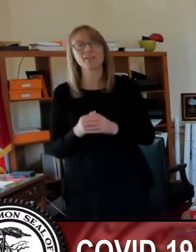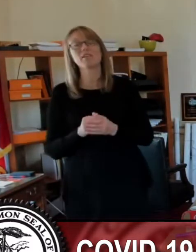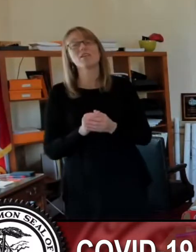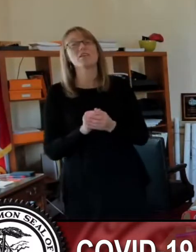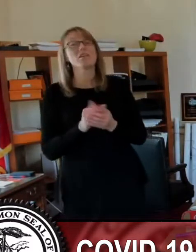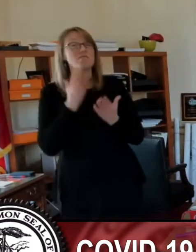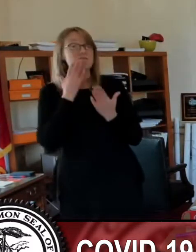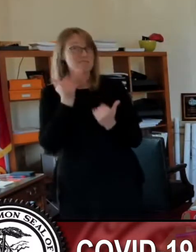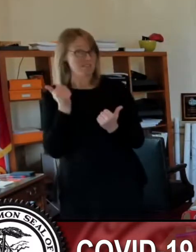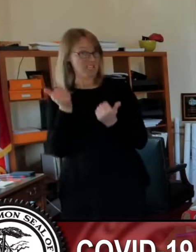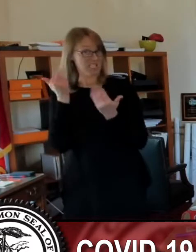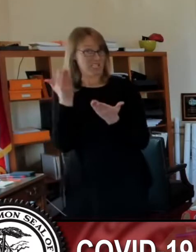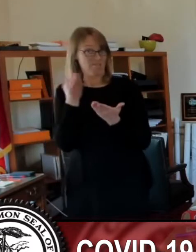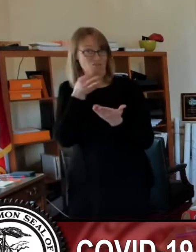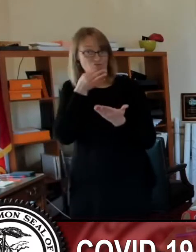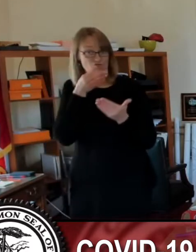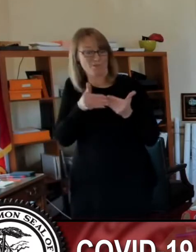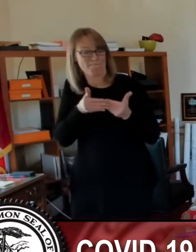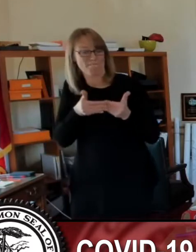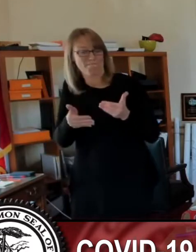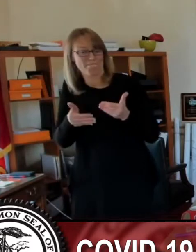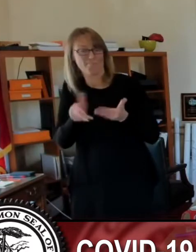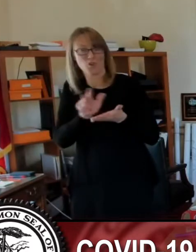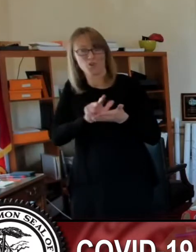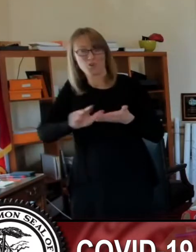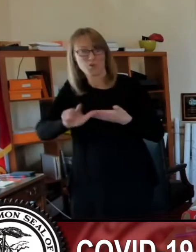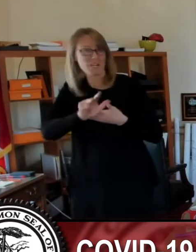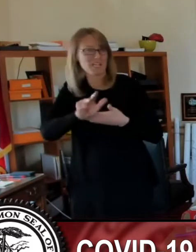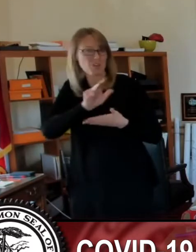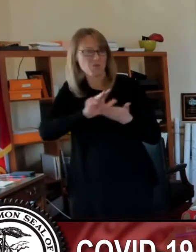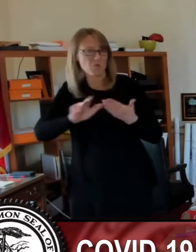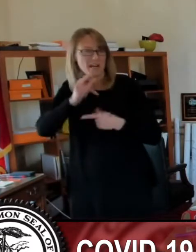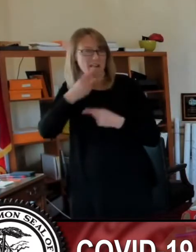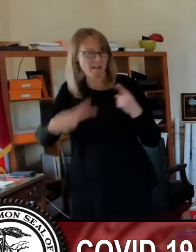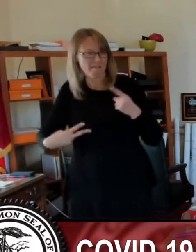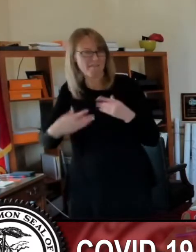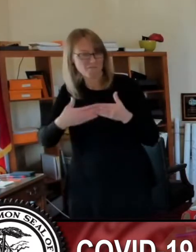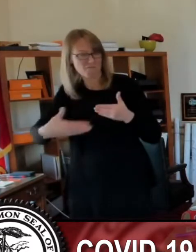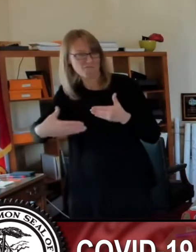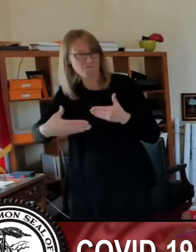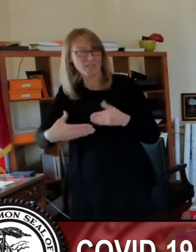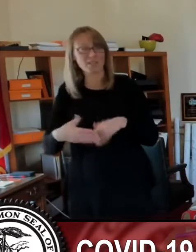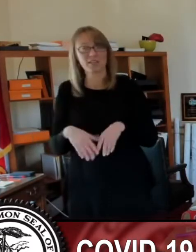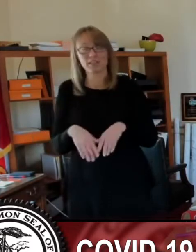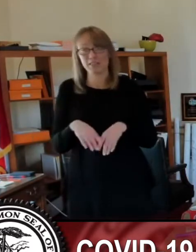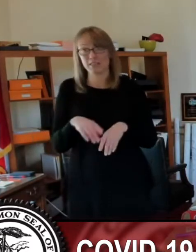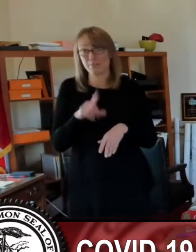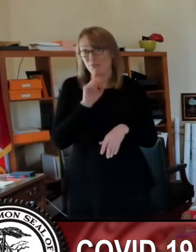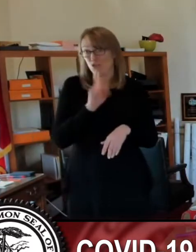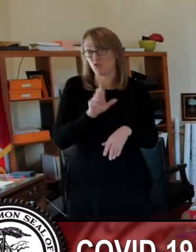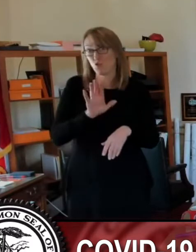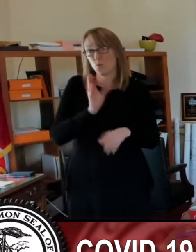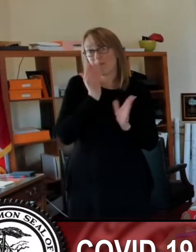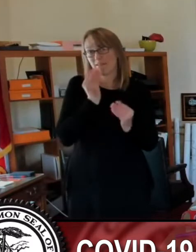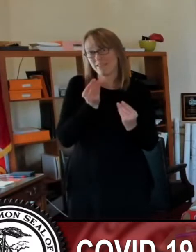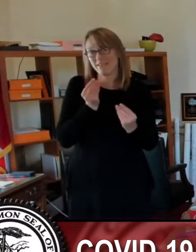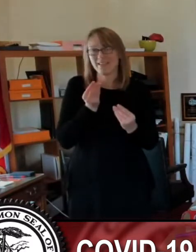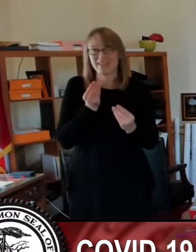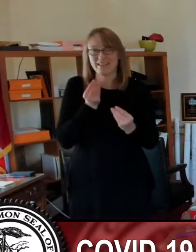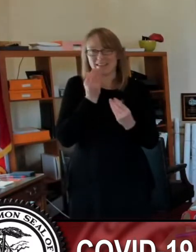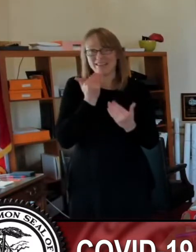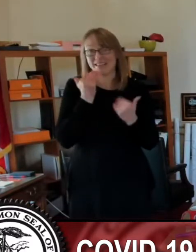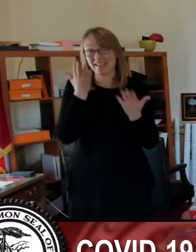You know, be sure that you're keeping your group small, and I know that's very tough, but our numbers